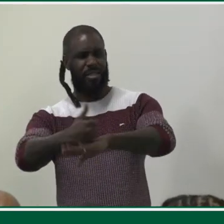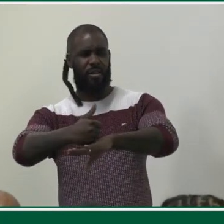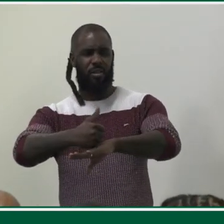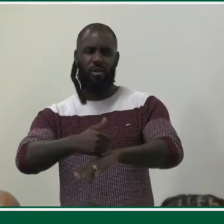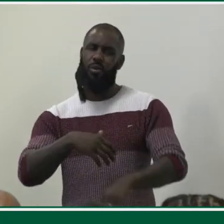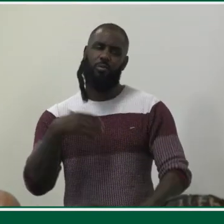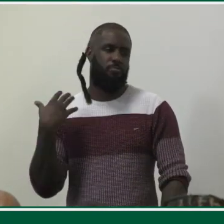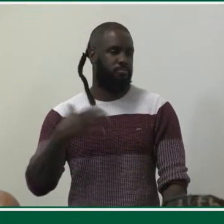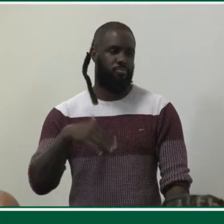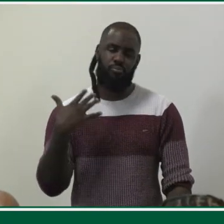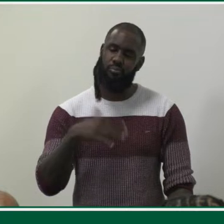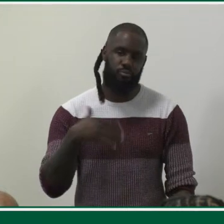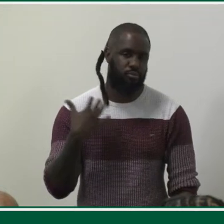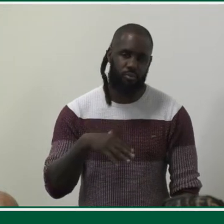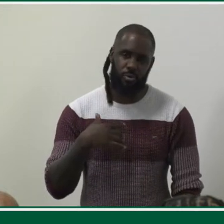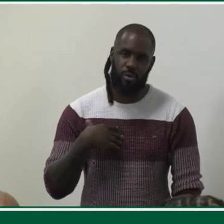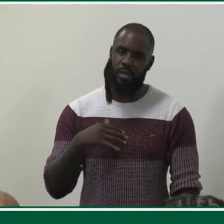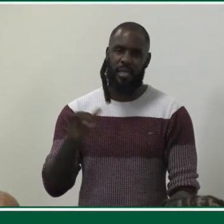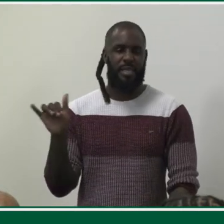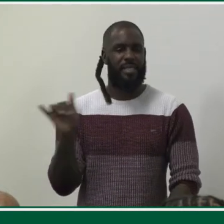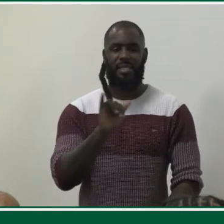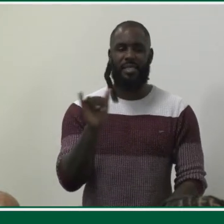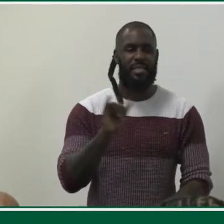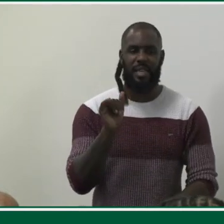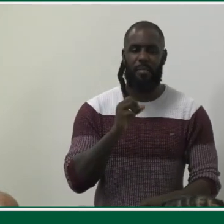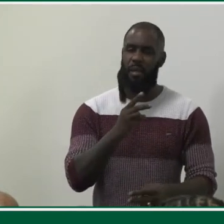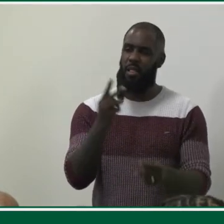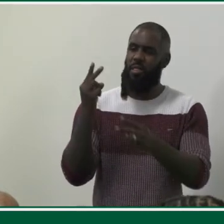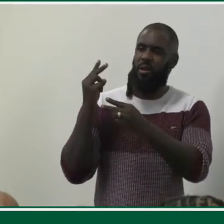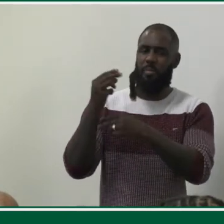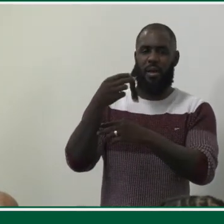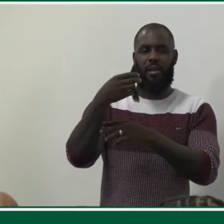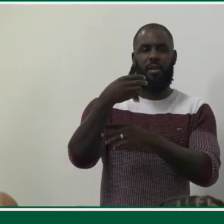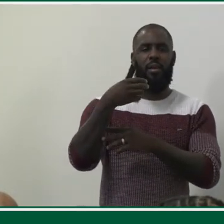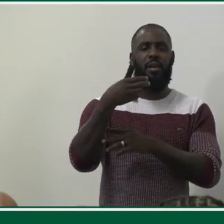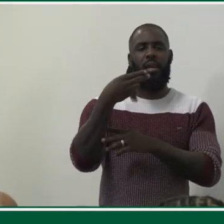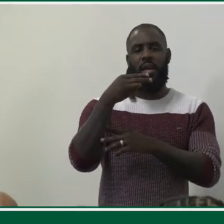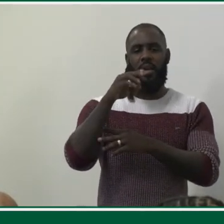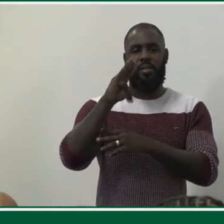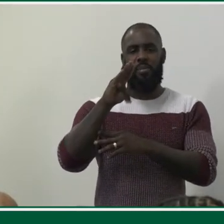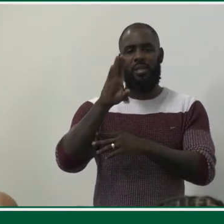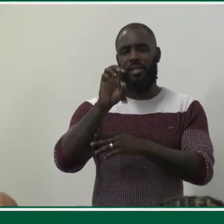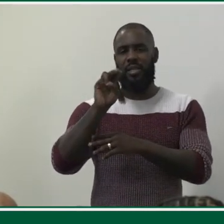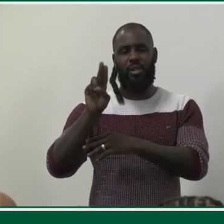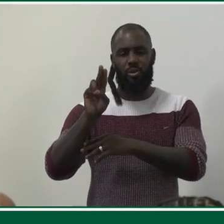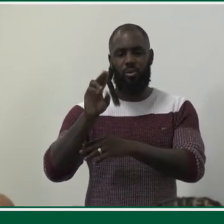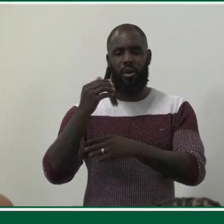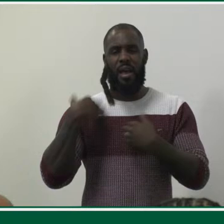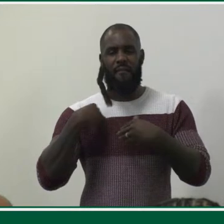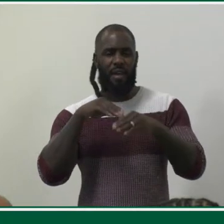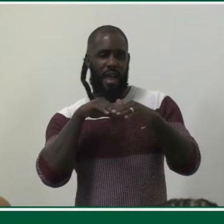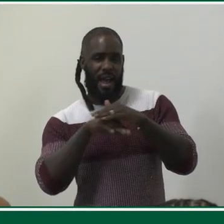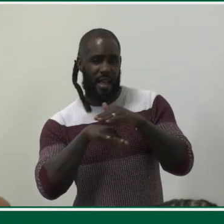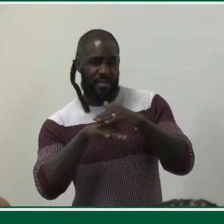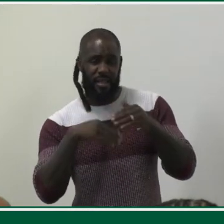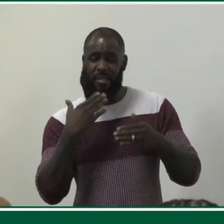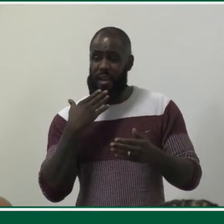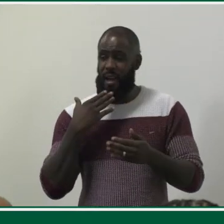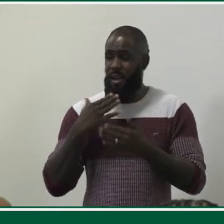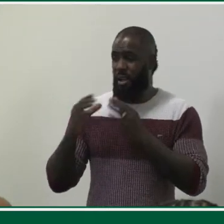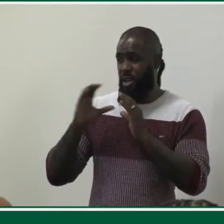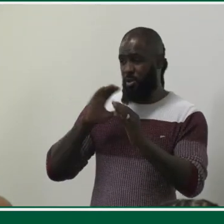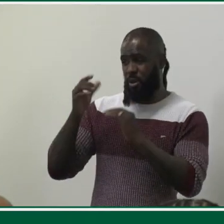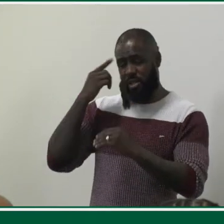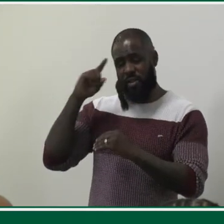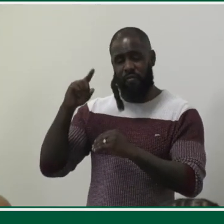something that was similar to what the HBCUs were able to do in creating access and quality education for the